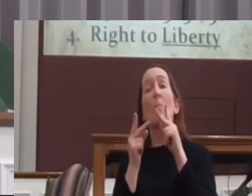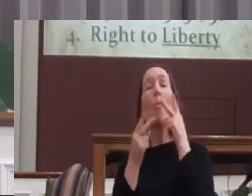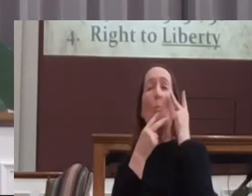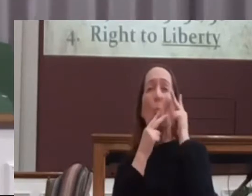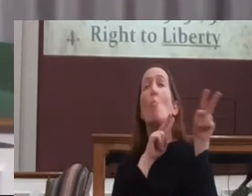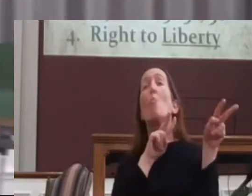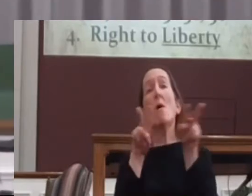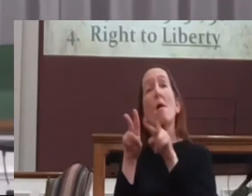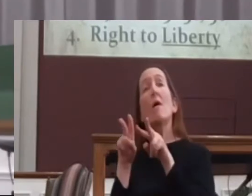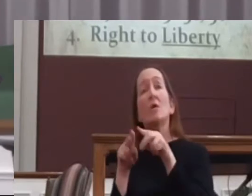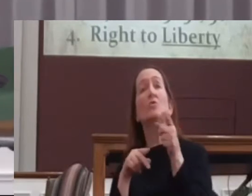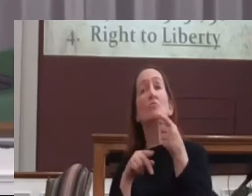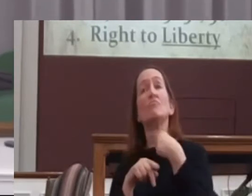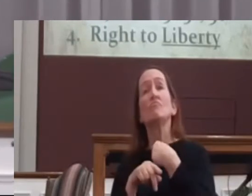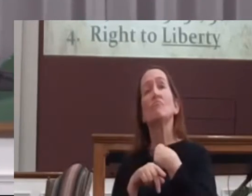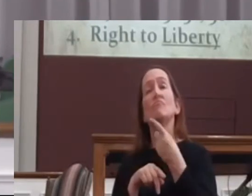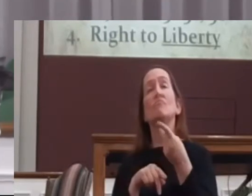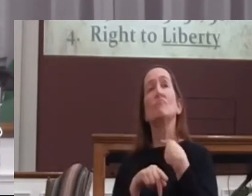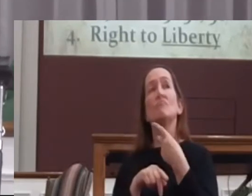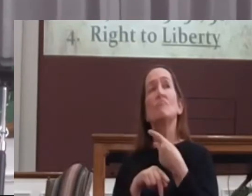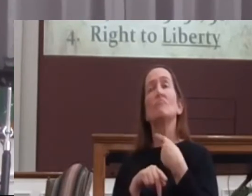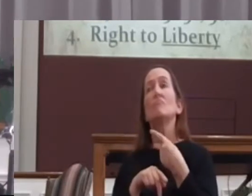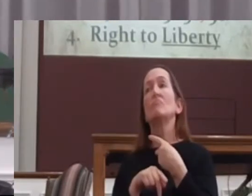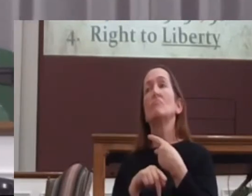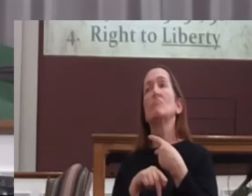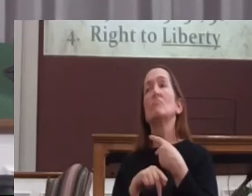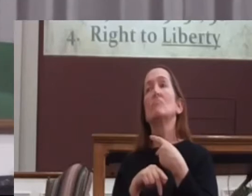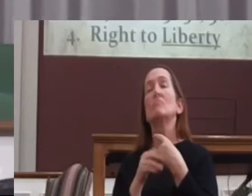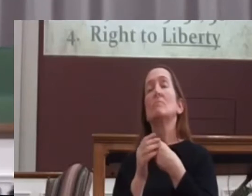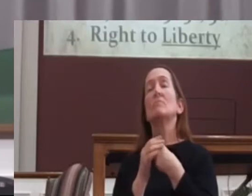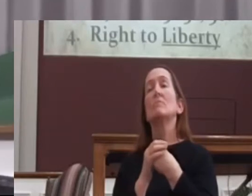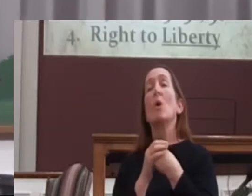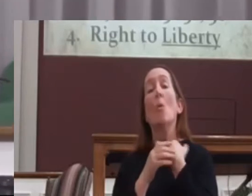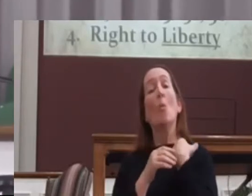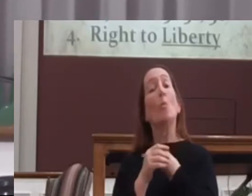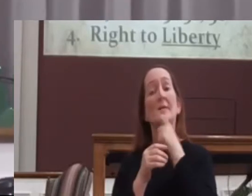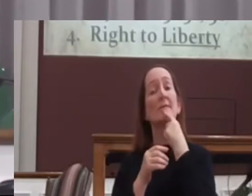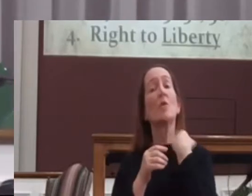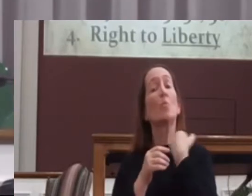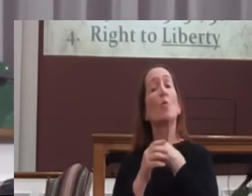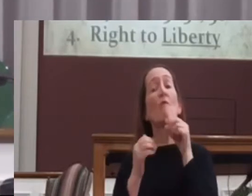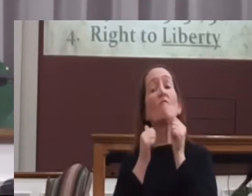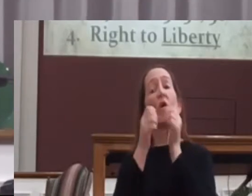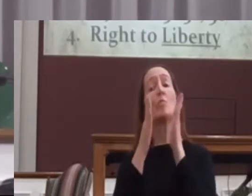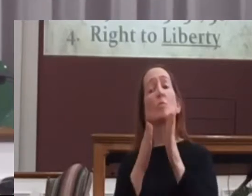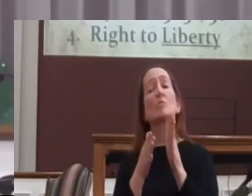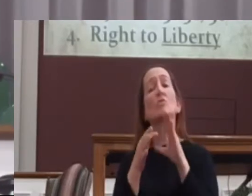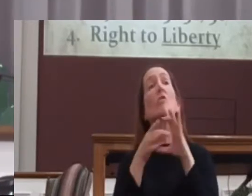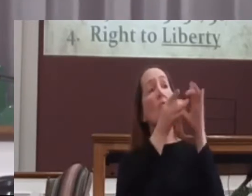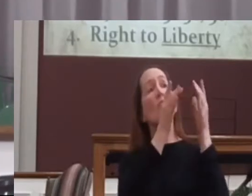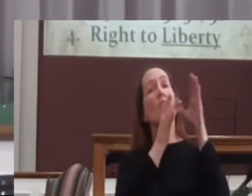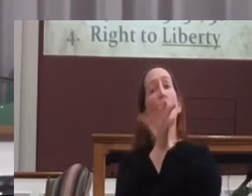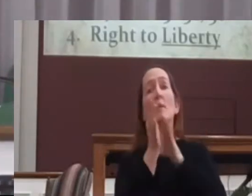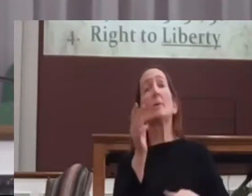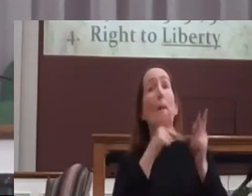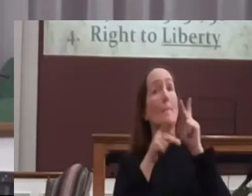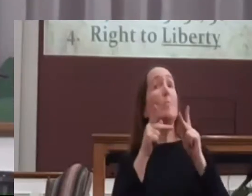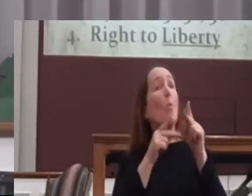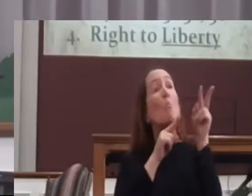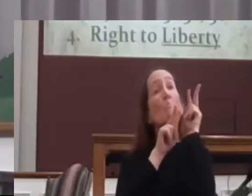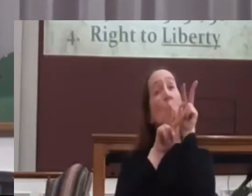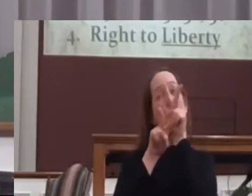that way. See, people are watching you and I, claiming to be followers of Christ. They're watching